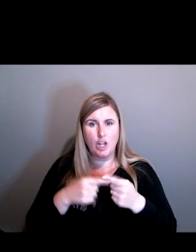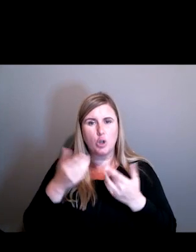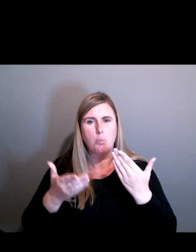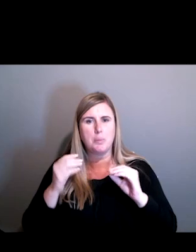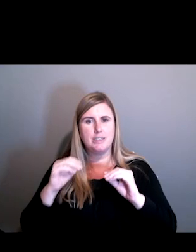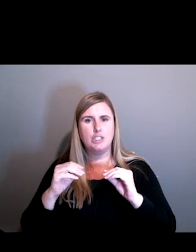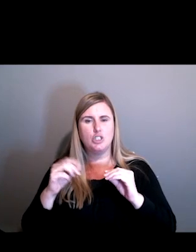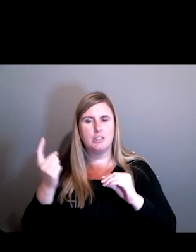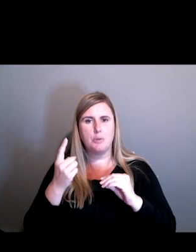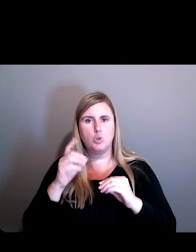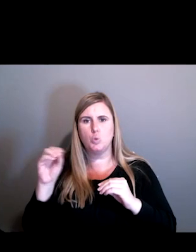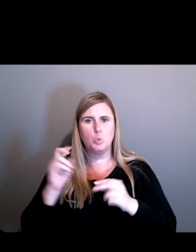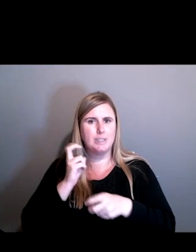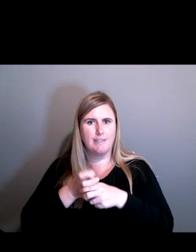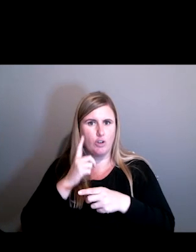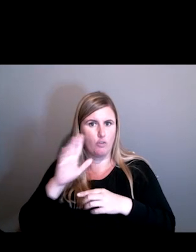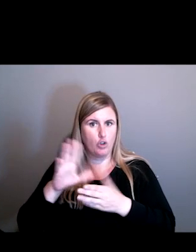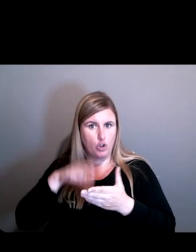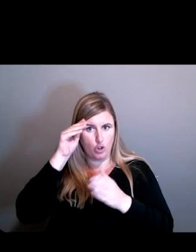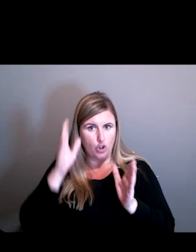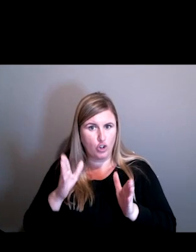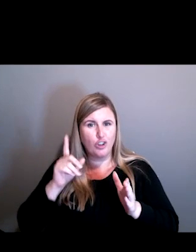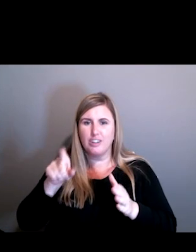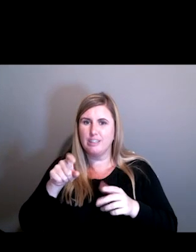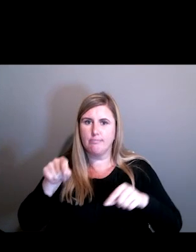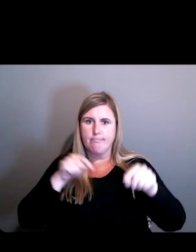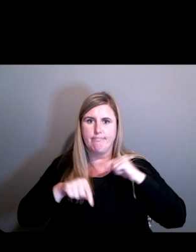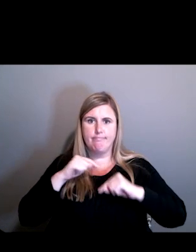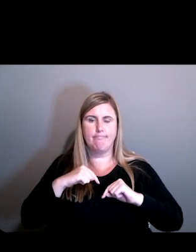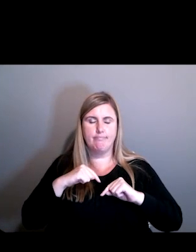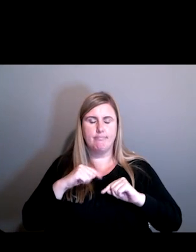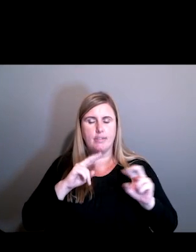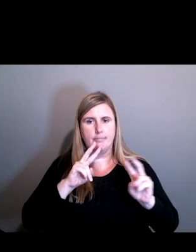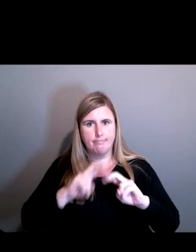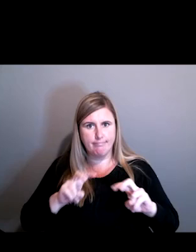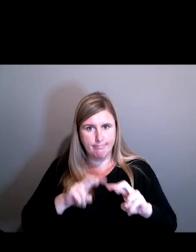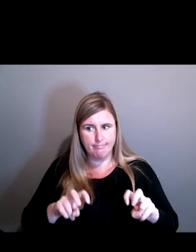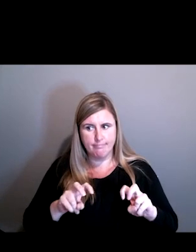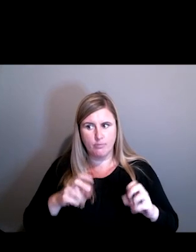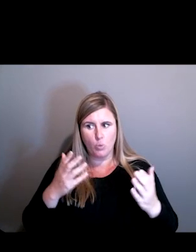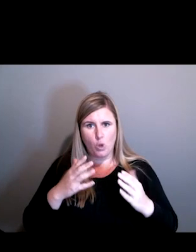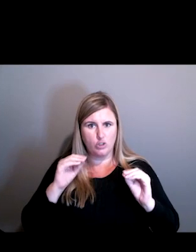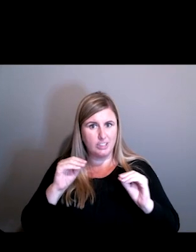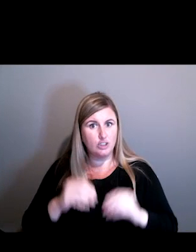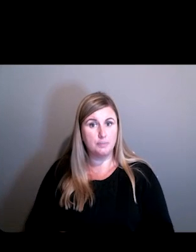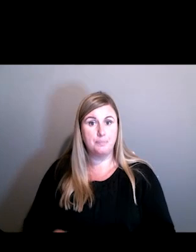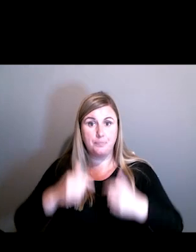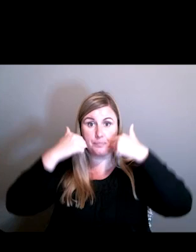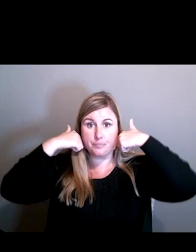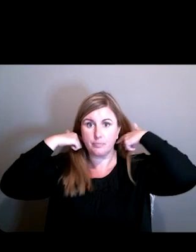known skills, then you are probably teaching something that is too difficult for your learner, and you need to take a step back and look